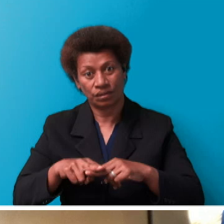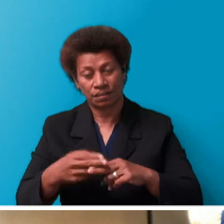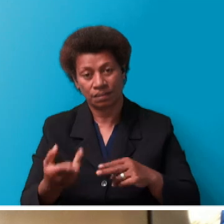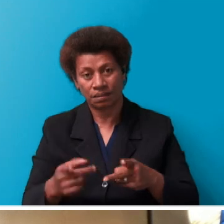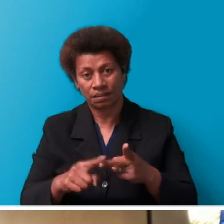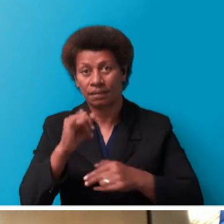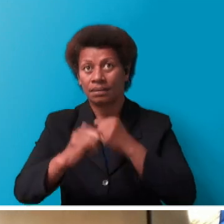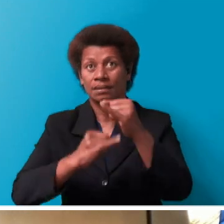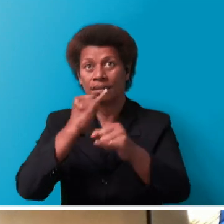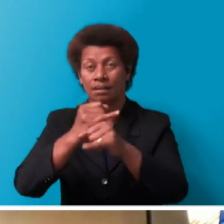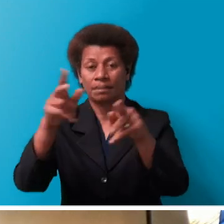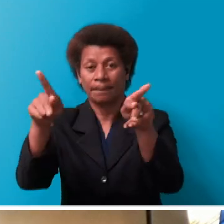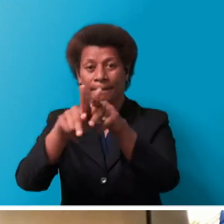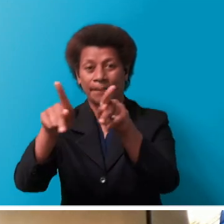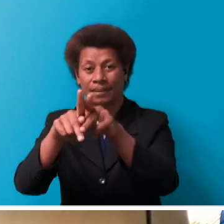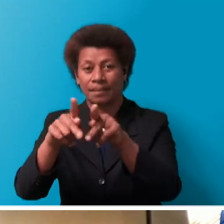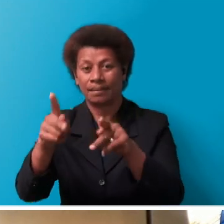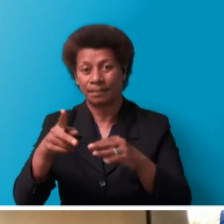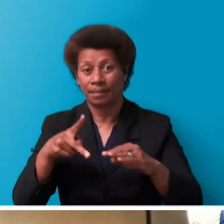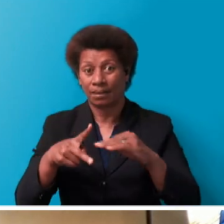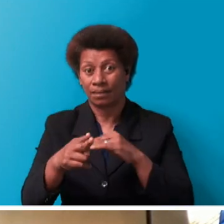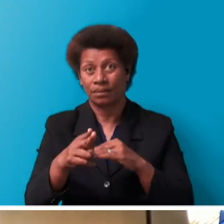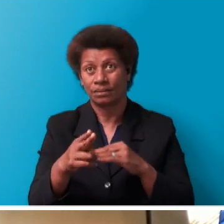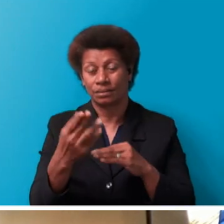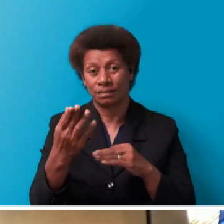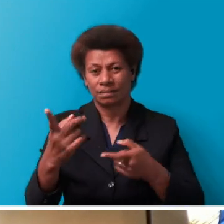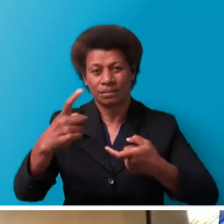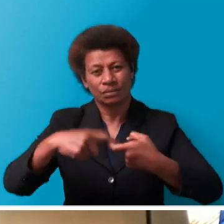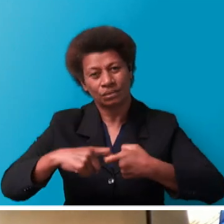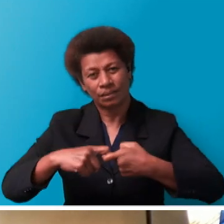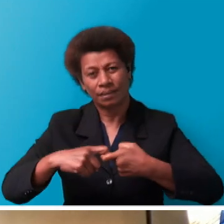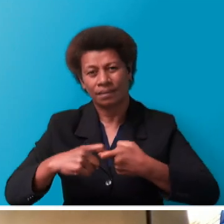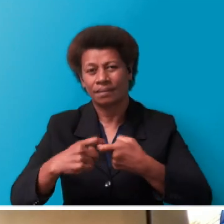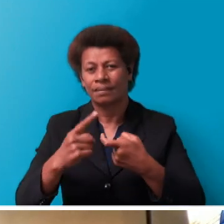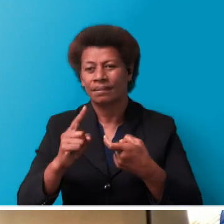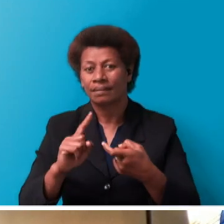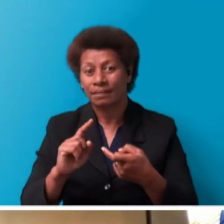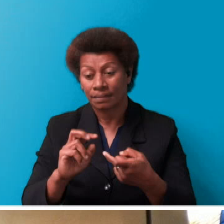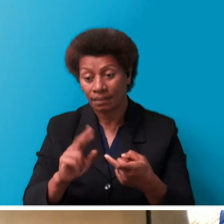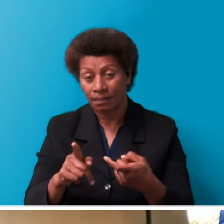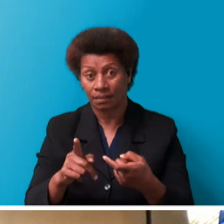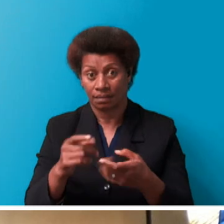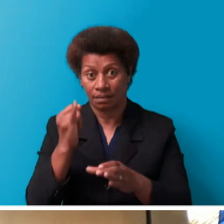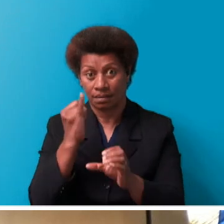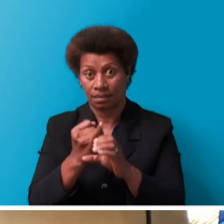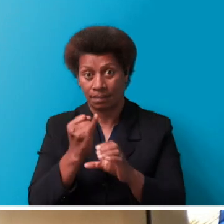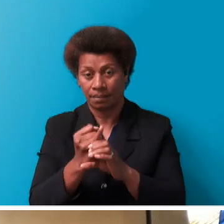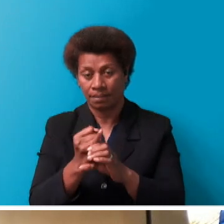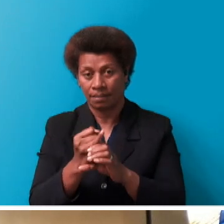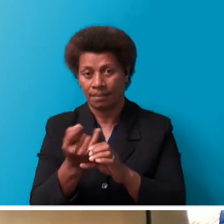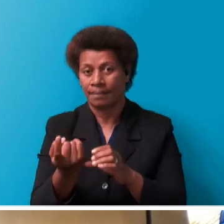international partners, and launched joint operations to combat transactional crime and the illicit drug